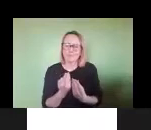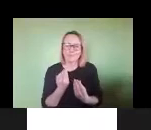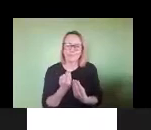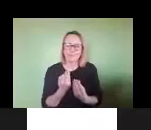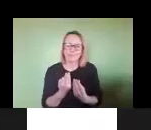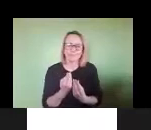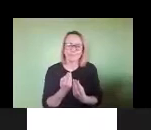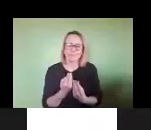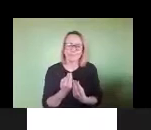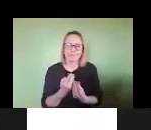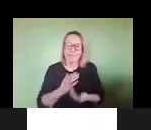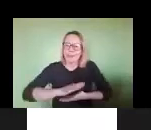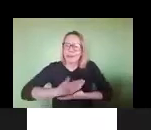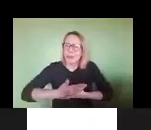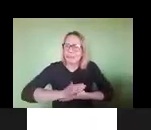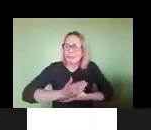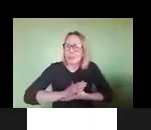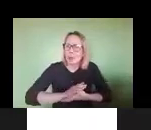actually with a laptop.